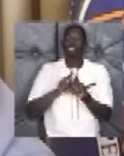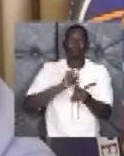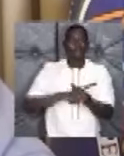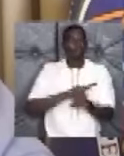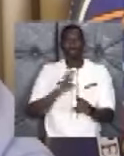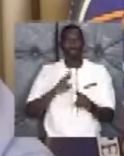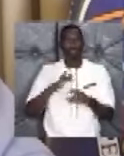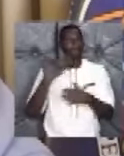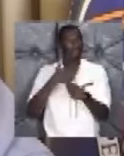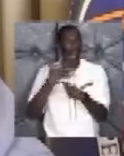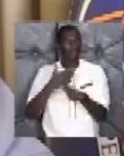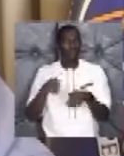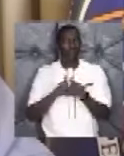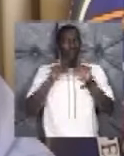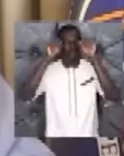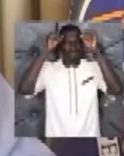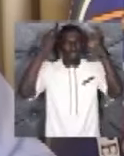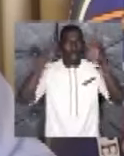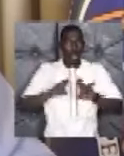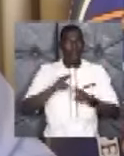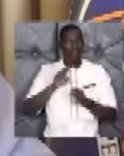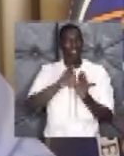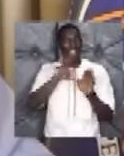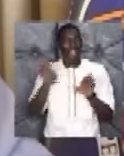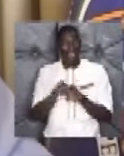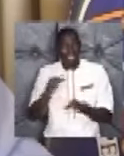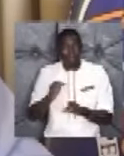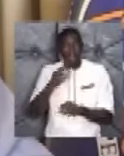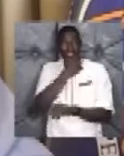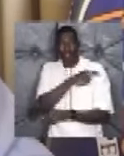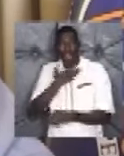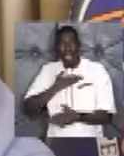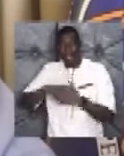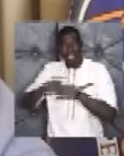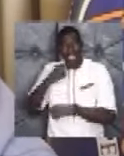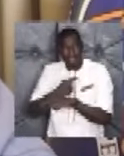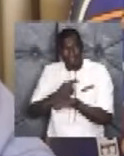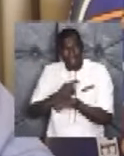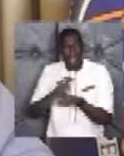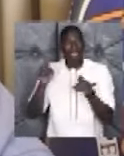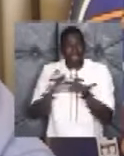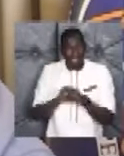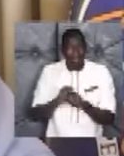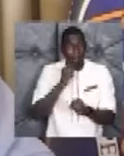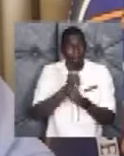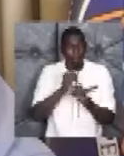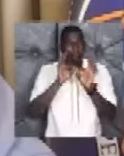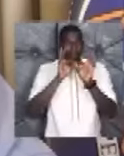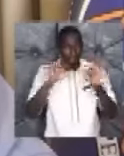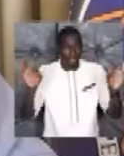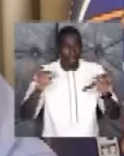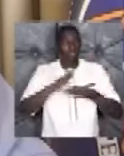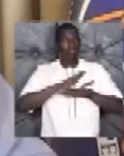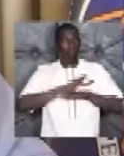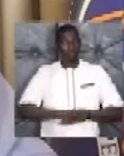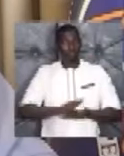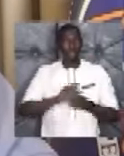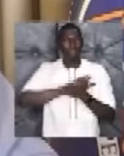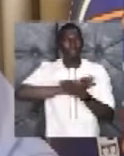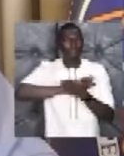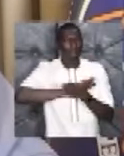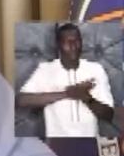does not interfere with the laws of the land in maintaining peace, stability,